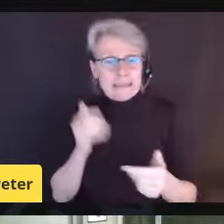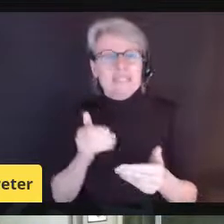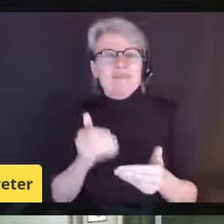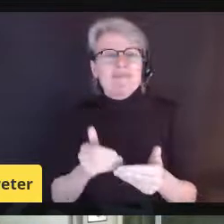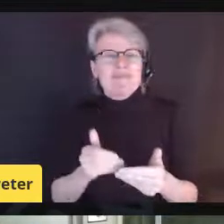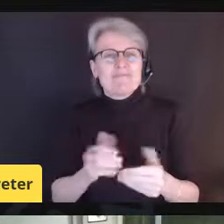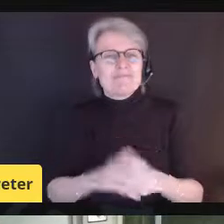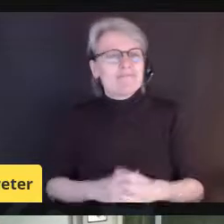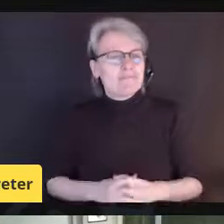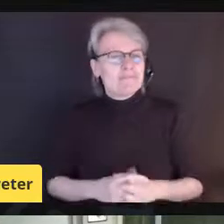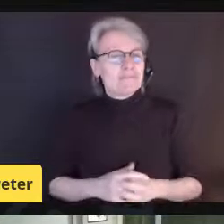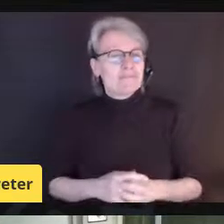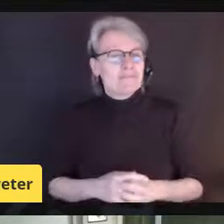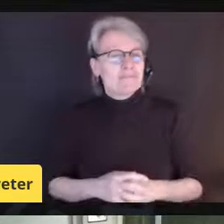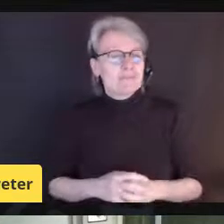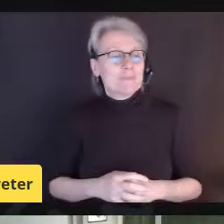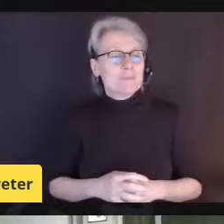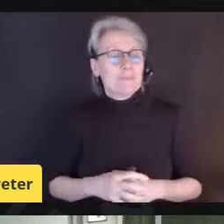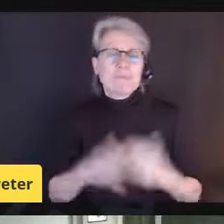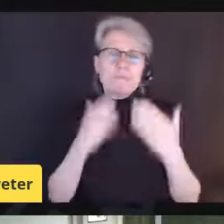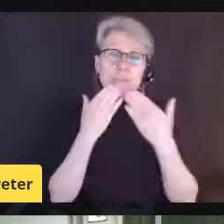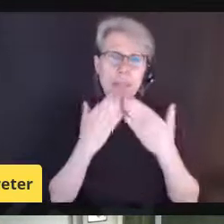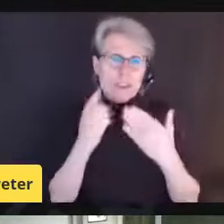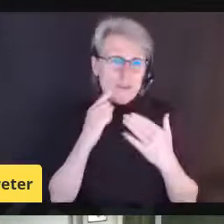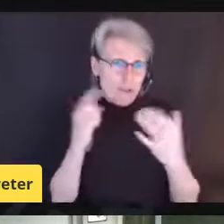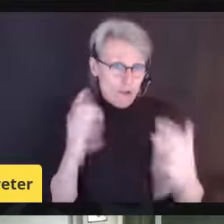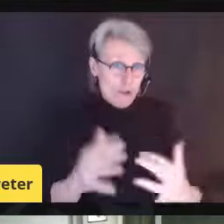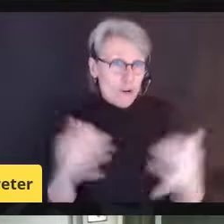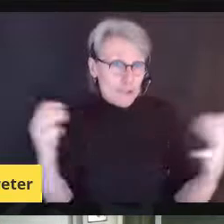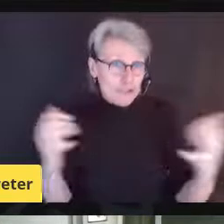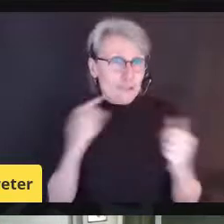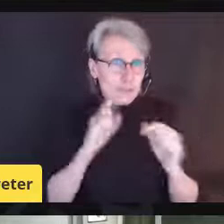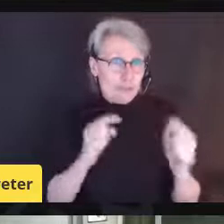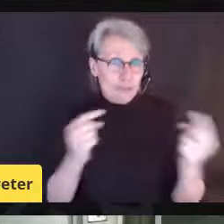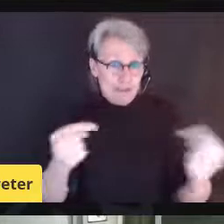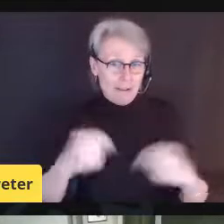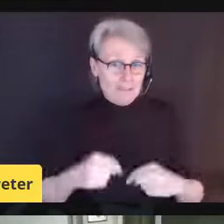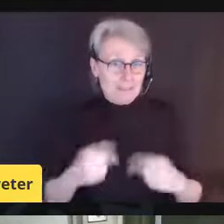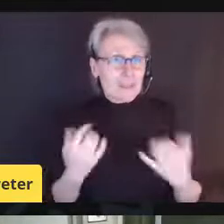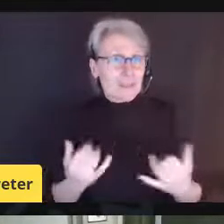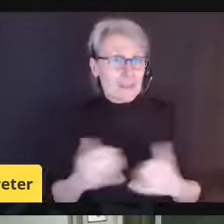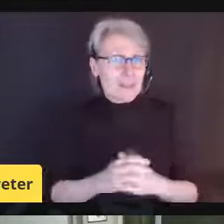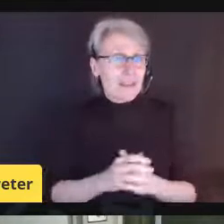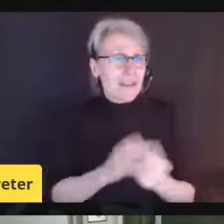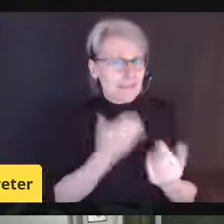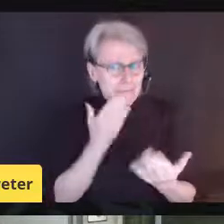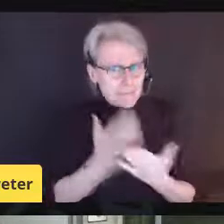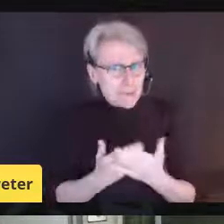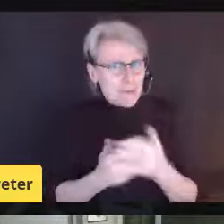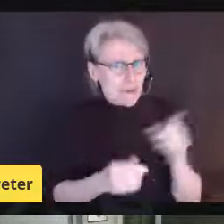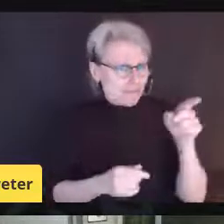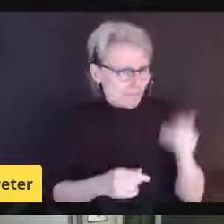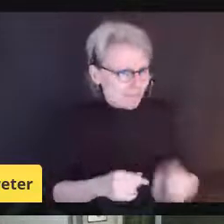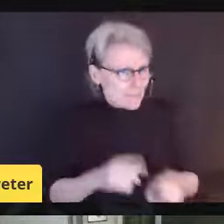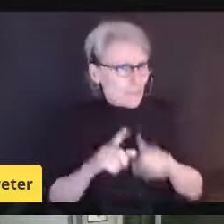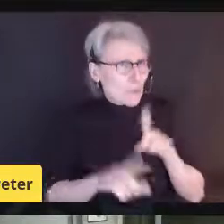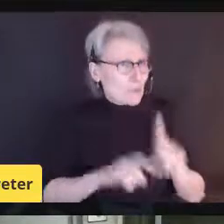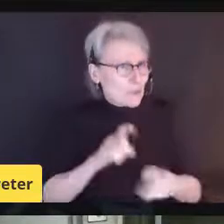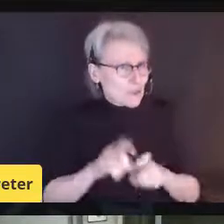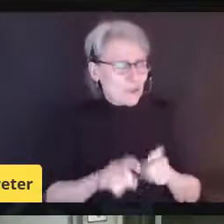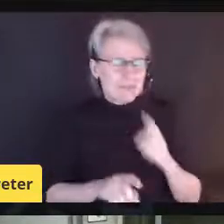here. To our audience, we really want to thank you again for joining us today and asking a lot of questions in the comments. We really,